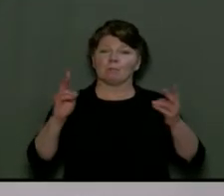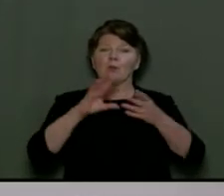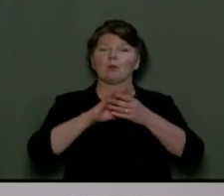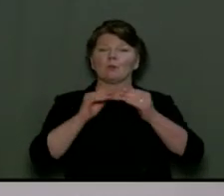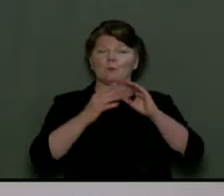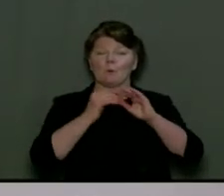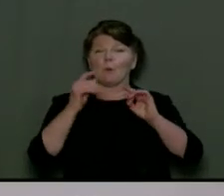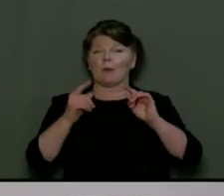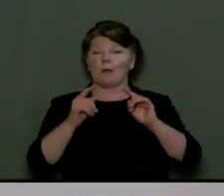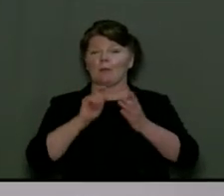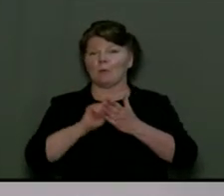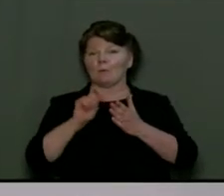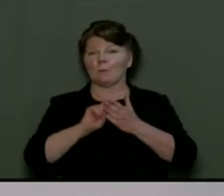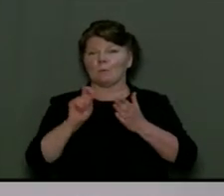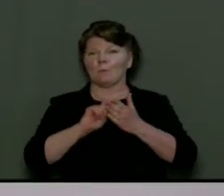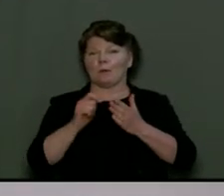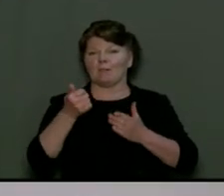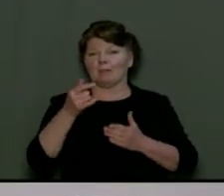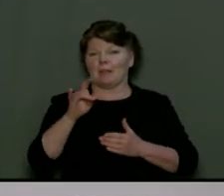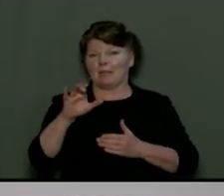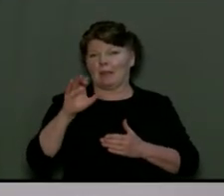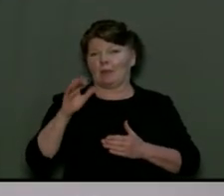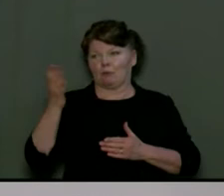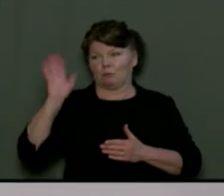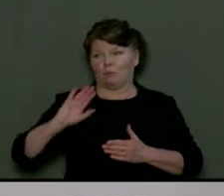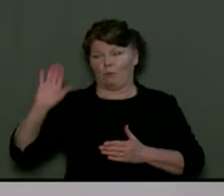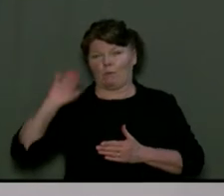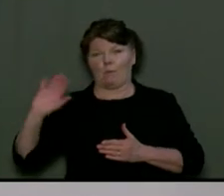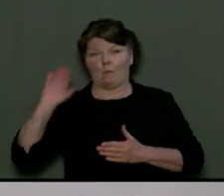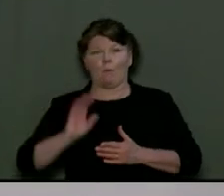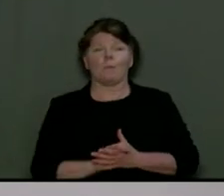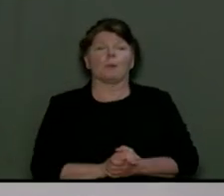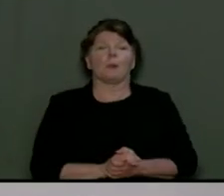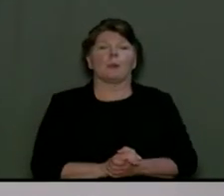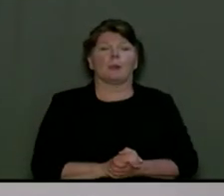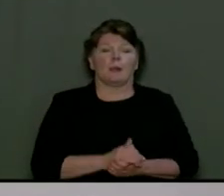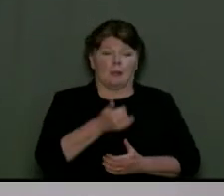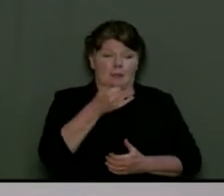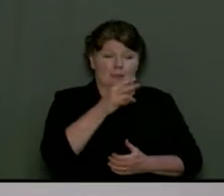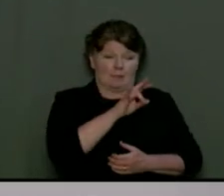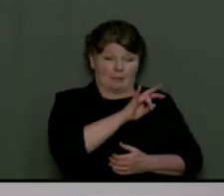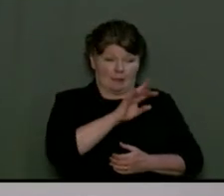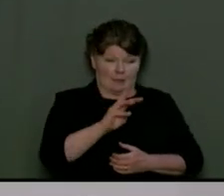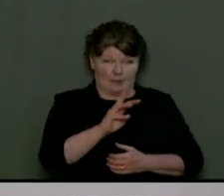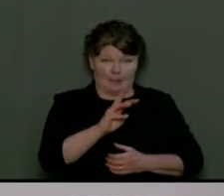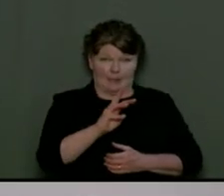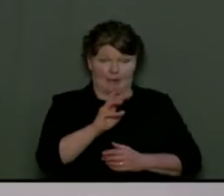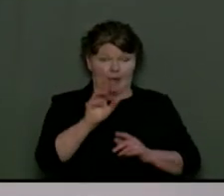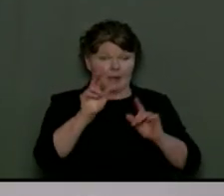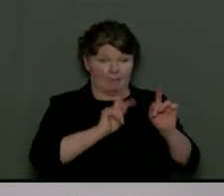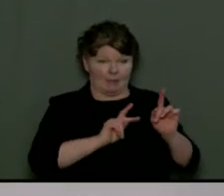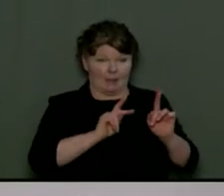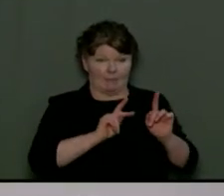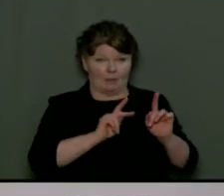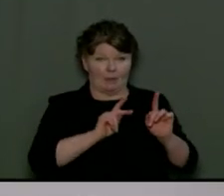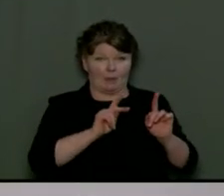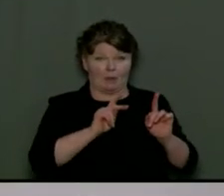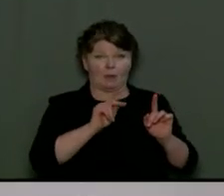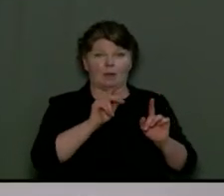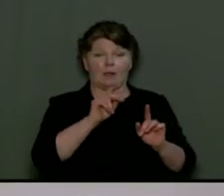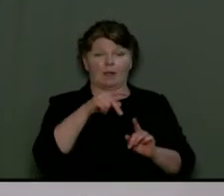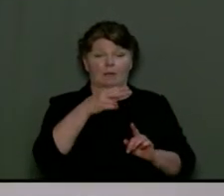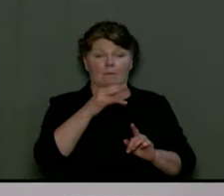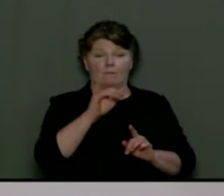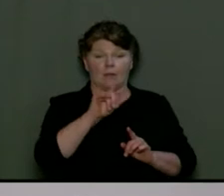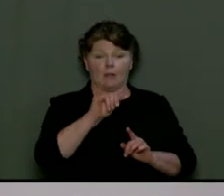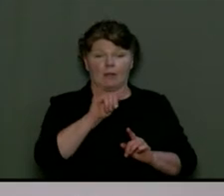actually a story that was written in the 1800s. In 1776, the people in Philadelphia heard